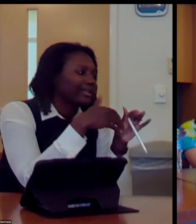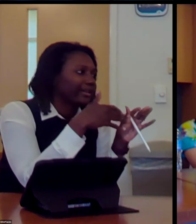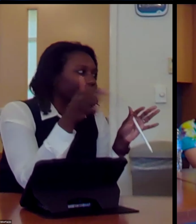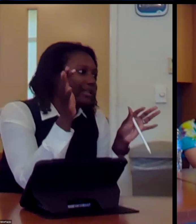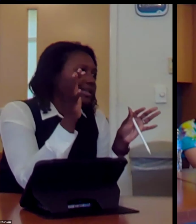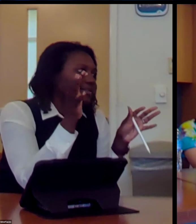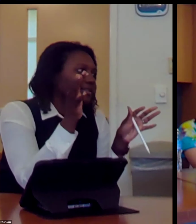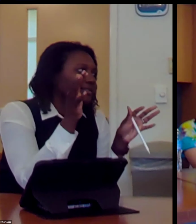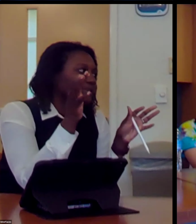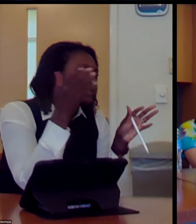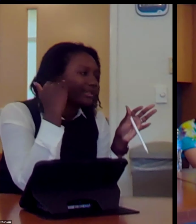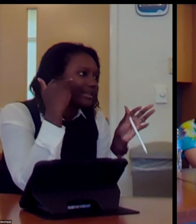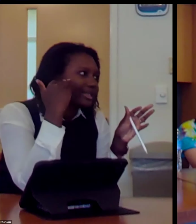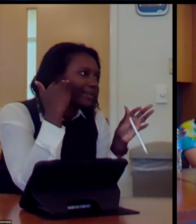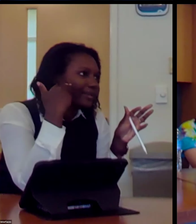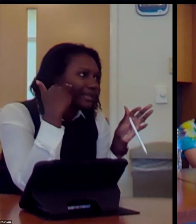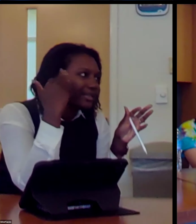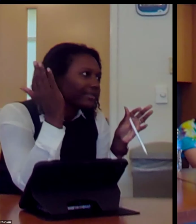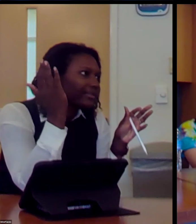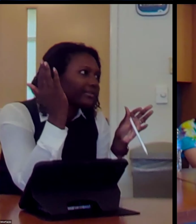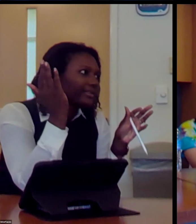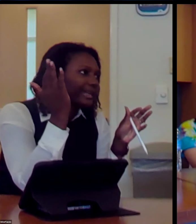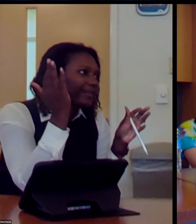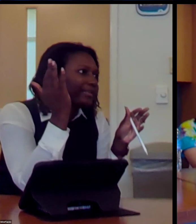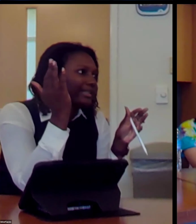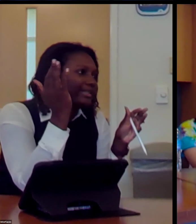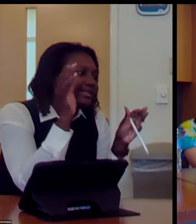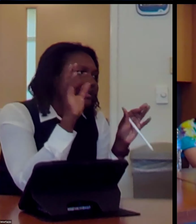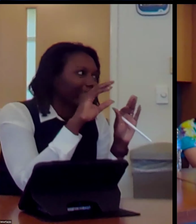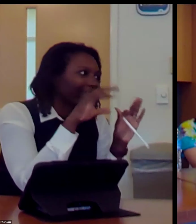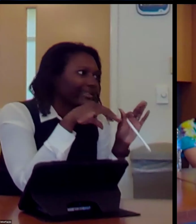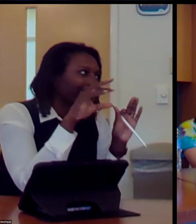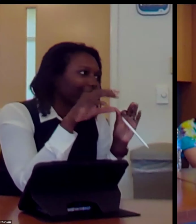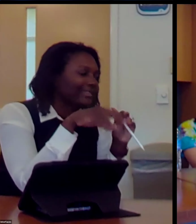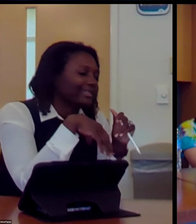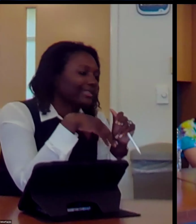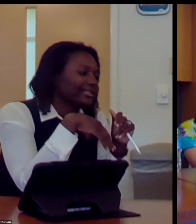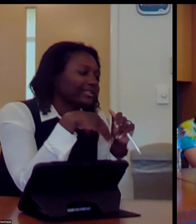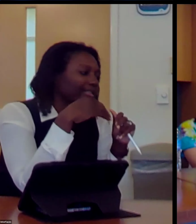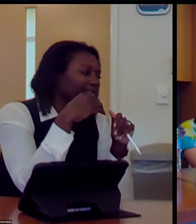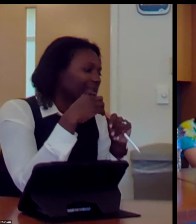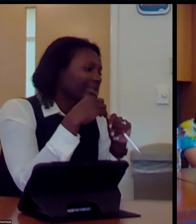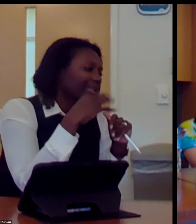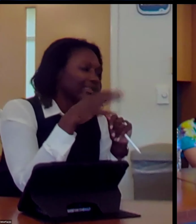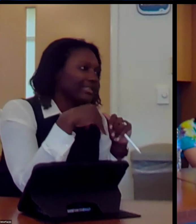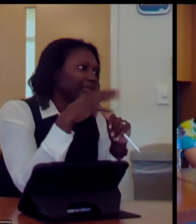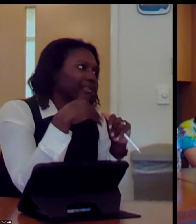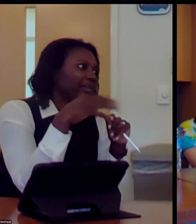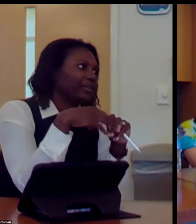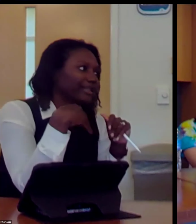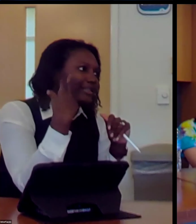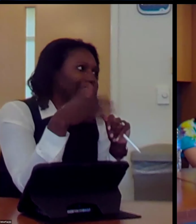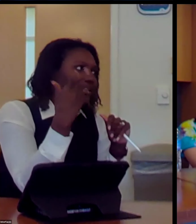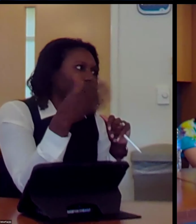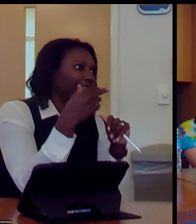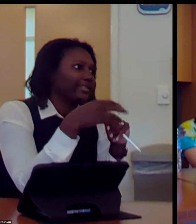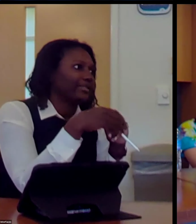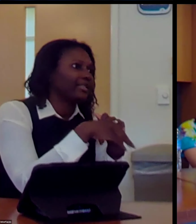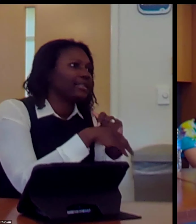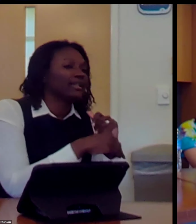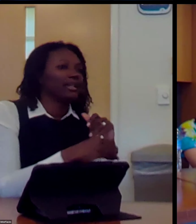like has their like own in-house solver because they're always coming up with like new like applications that like it's easier just like annotate your own code and